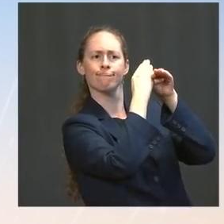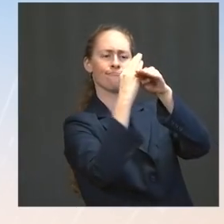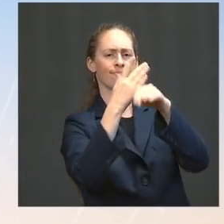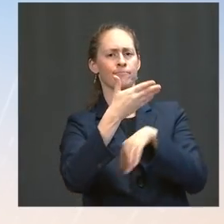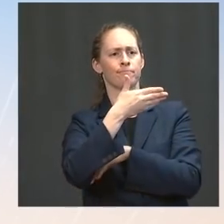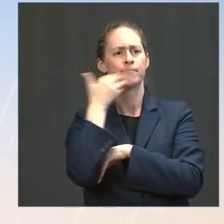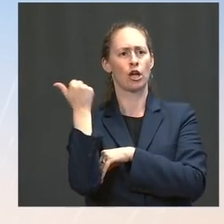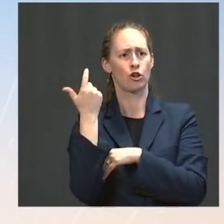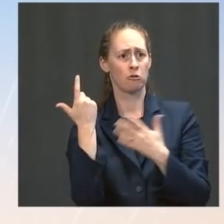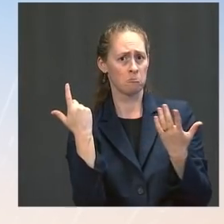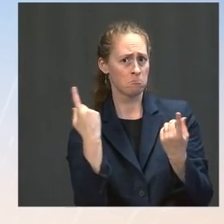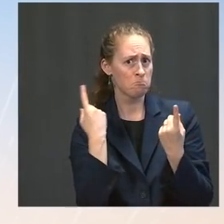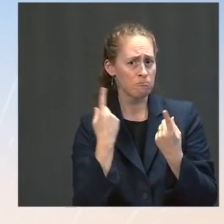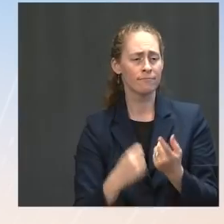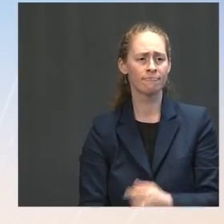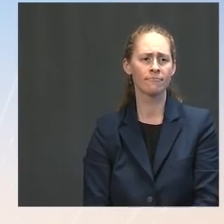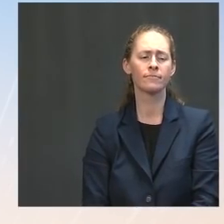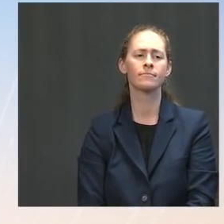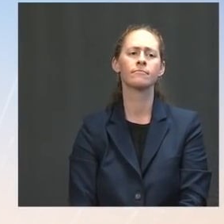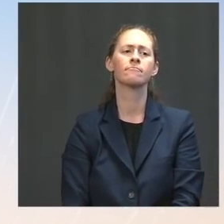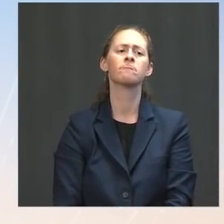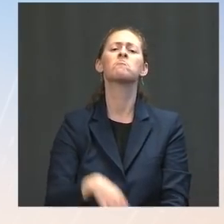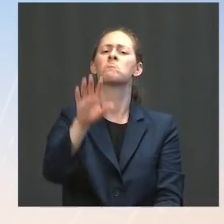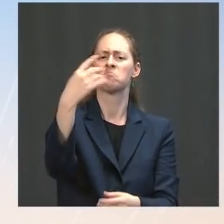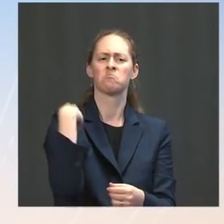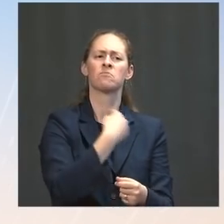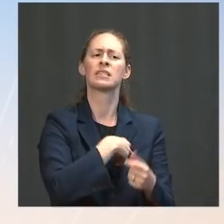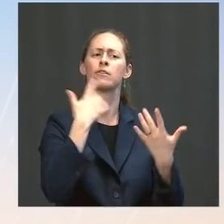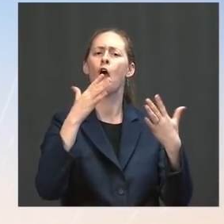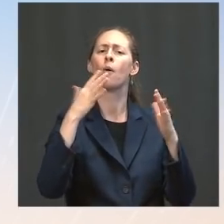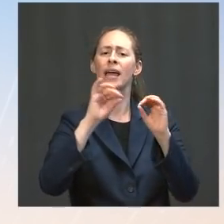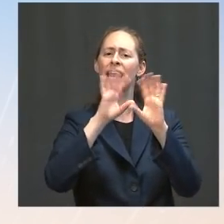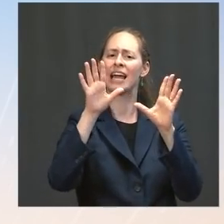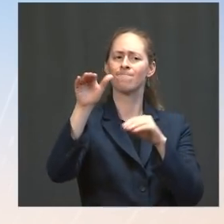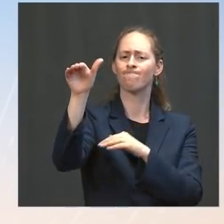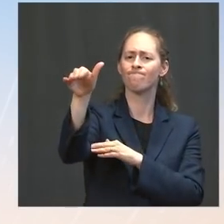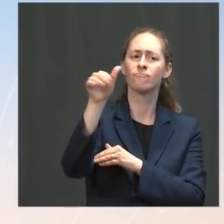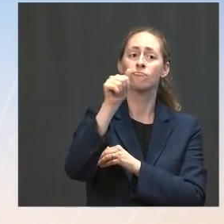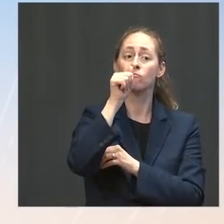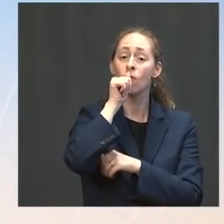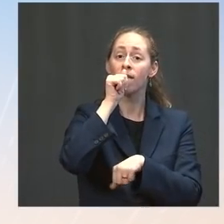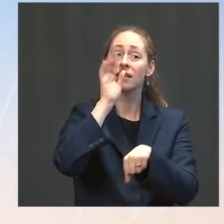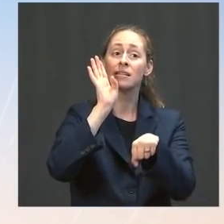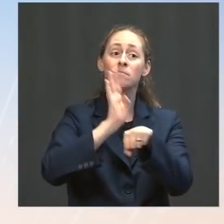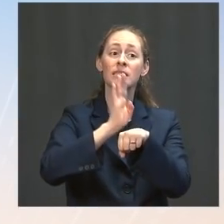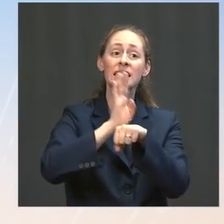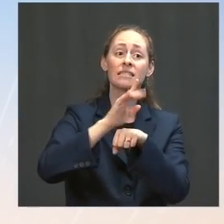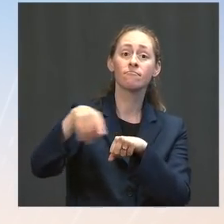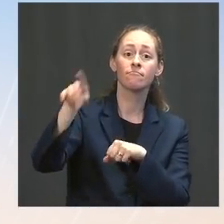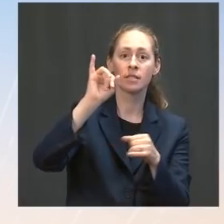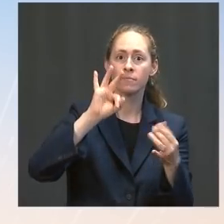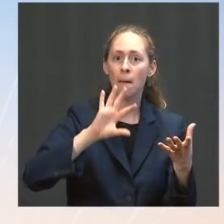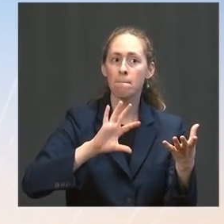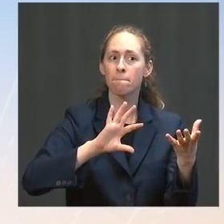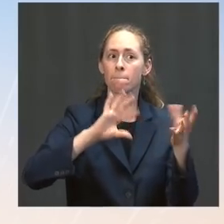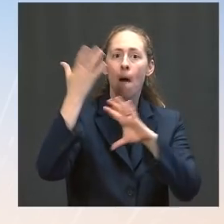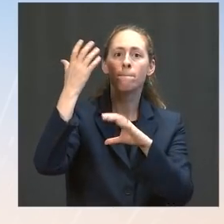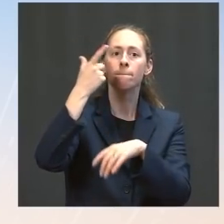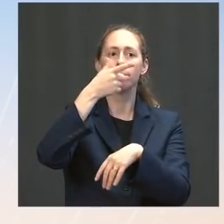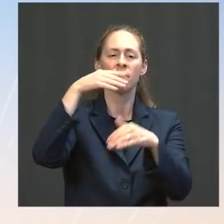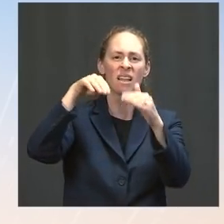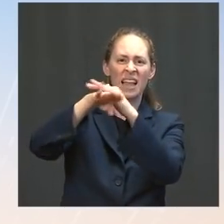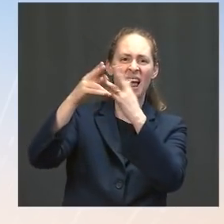going on outside of the United States, after they leave Iraq. I'm sorry. Oh, not out. Afghanistan. I didn't mean to imply outside of. Well, some of it is happening